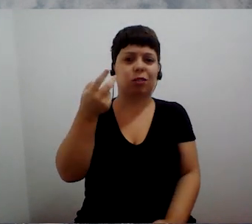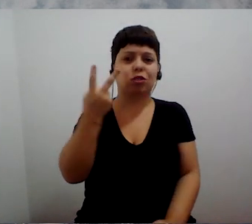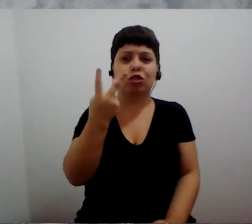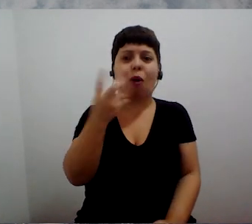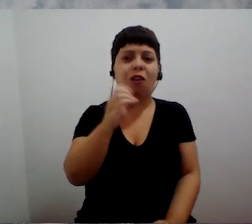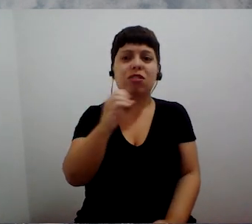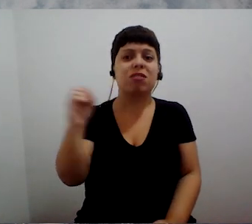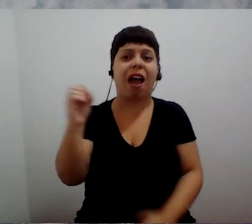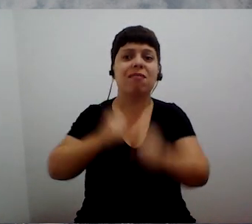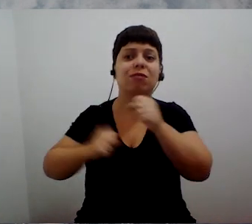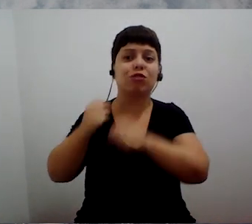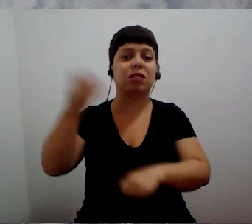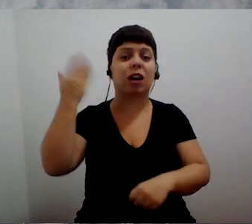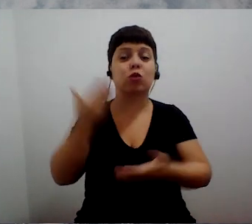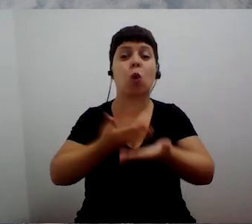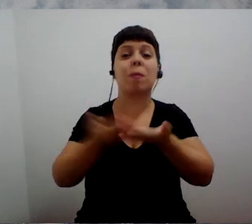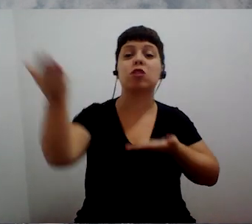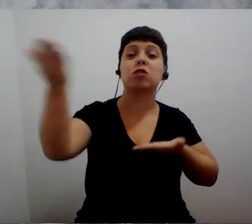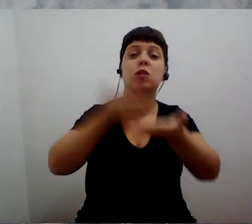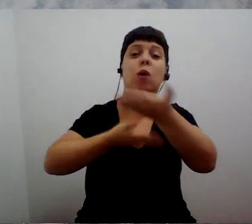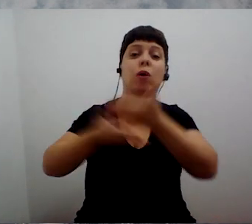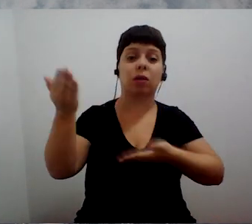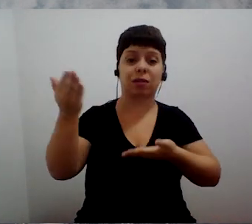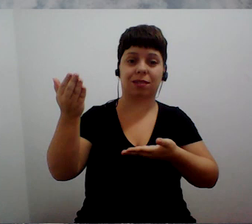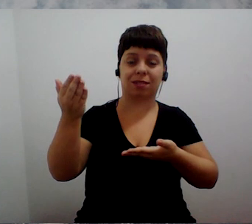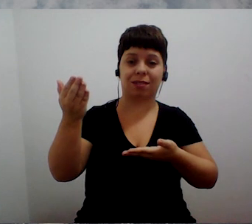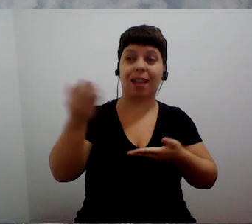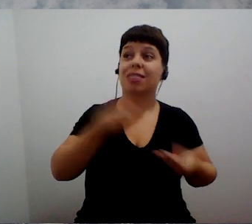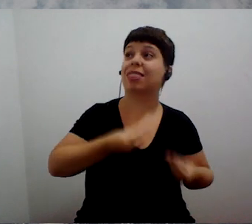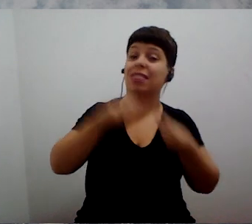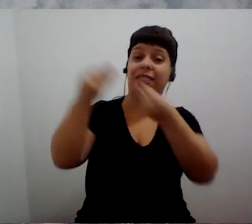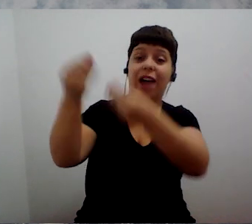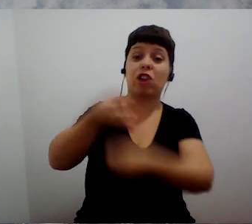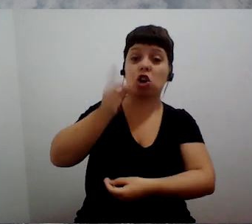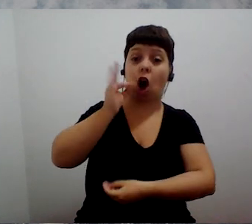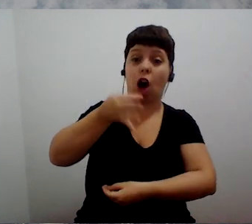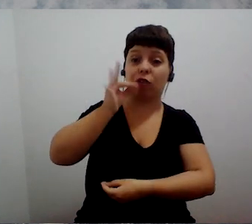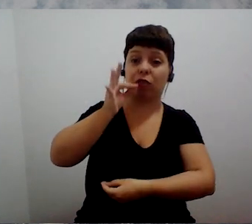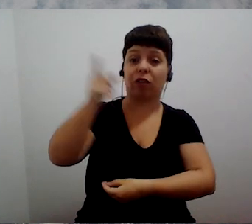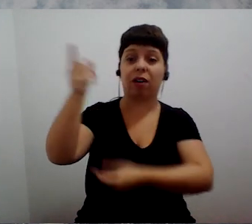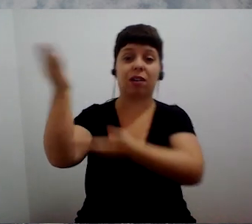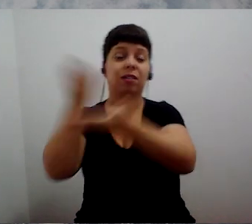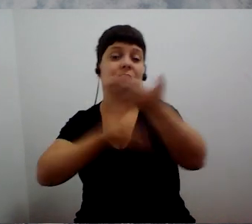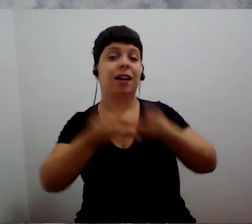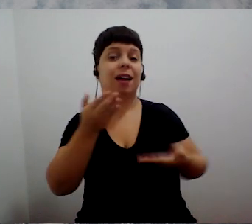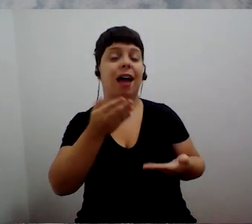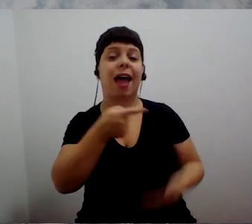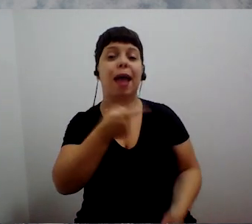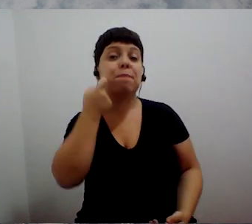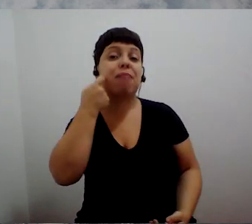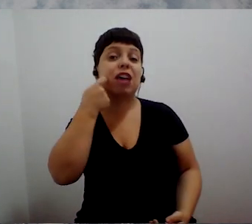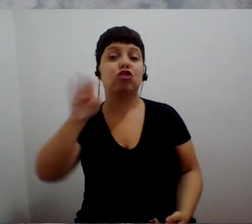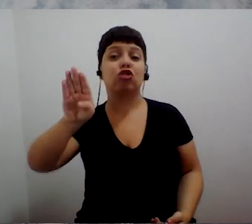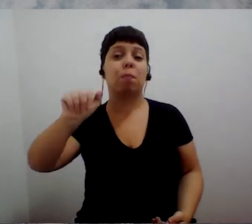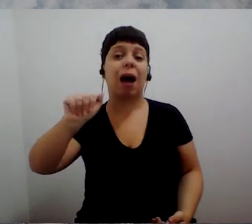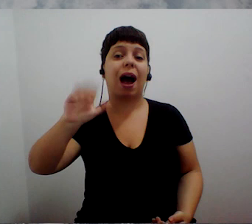ago, where we started a trade, where we got coffee from Brazil, and you got the codfish bacalao from